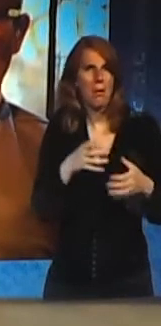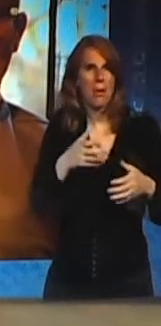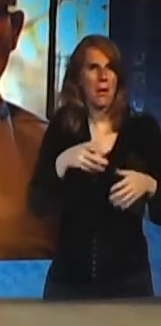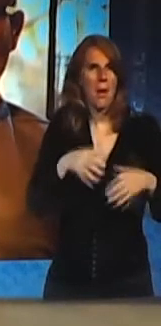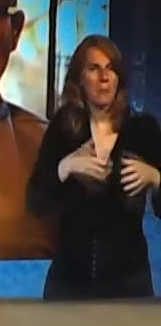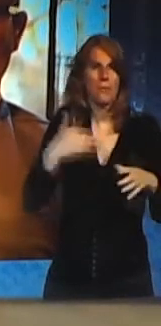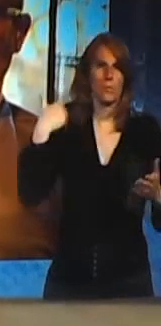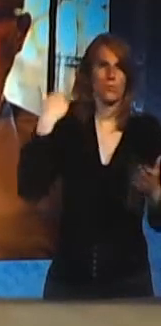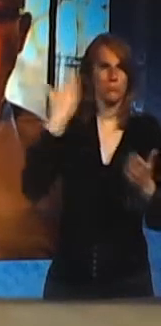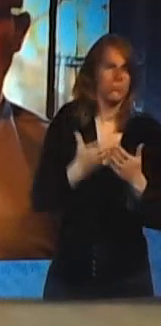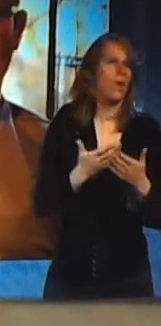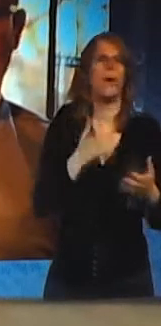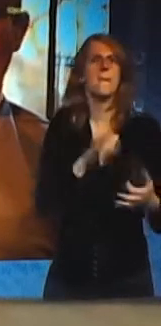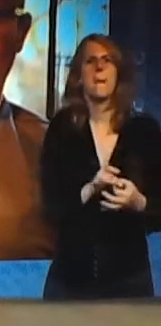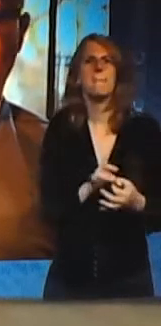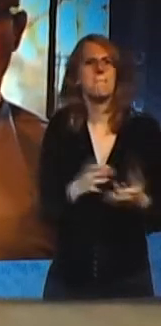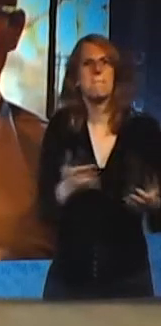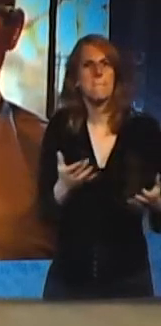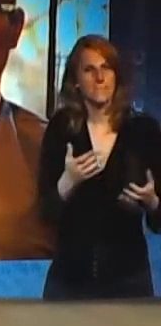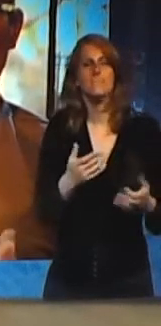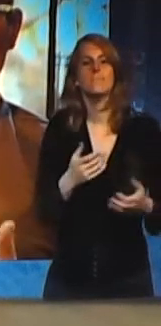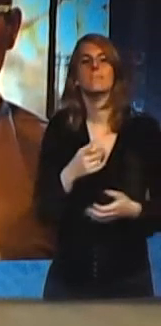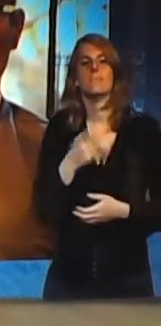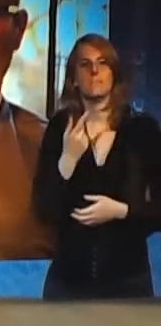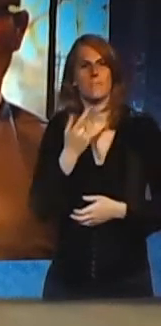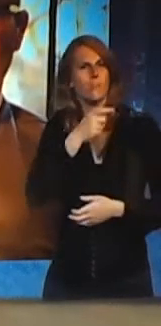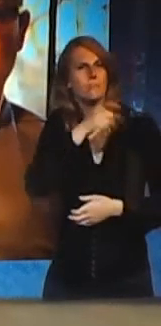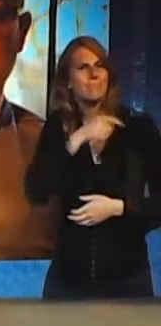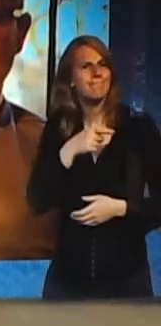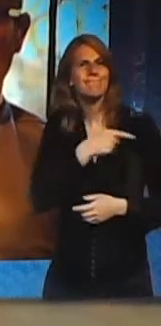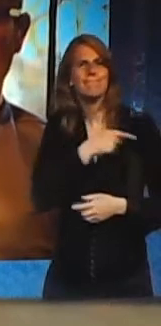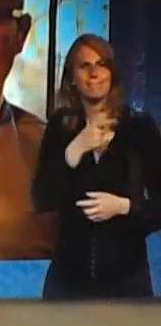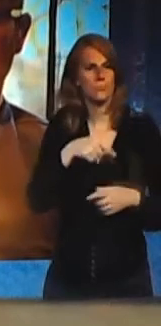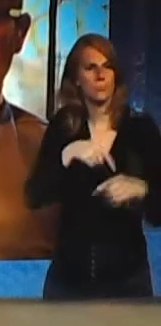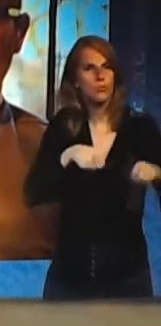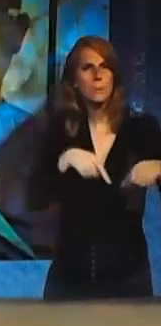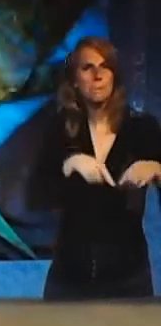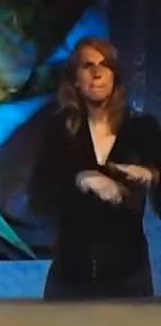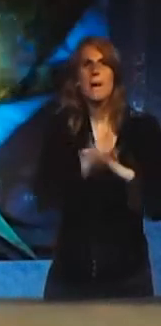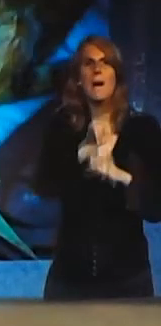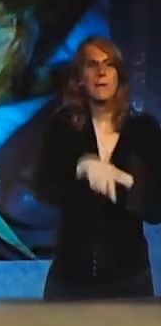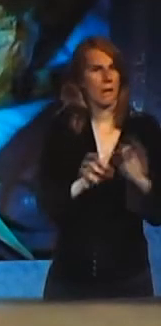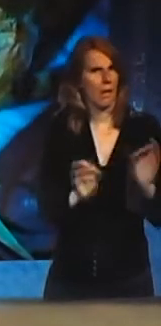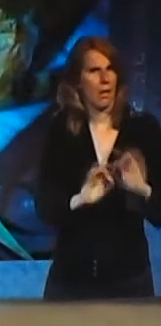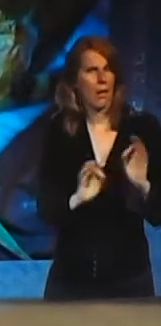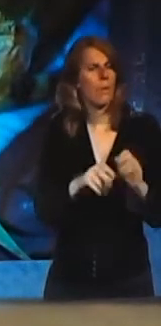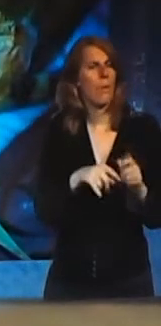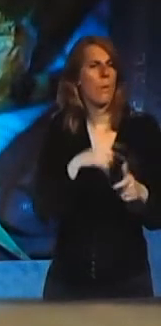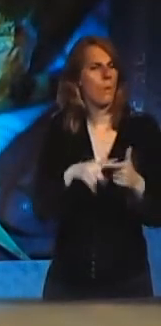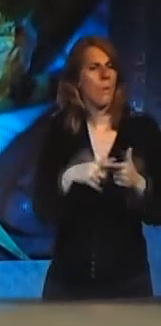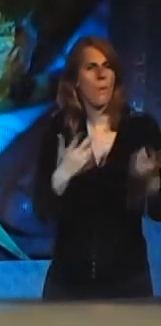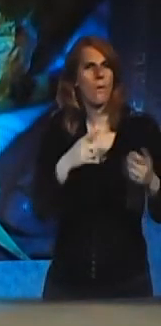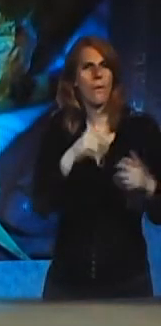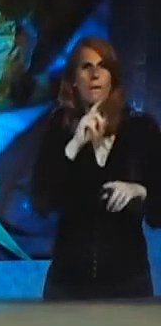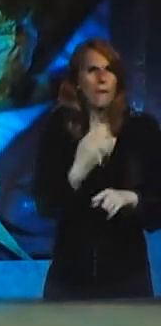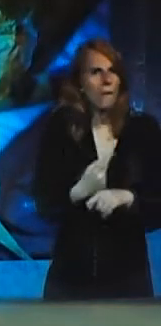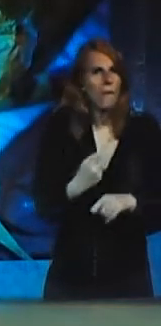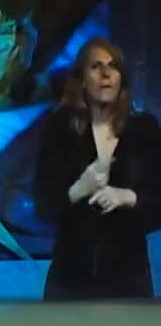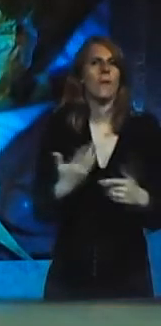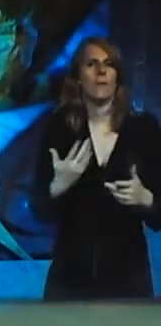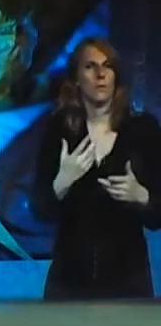they meet the animals and they begin to engage with others in conversation. Each of Dale's